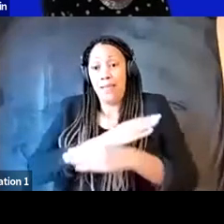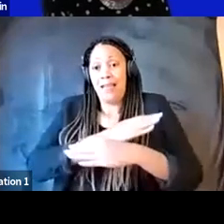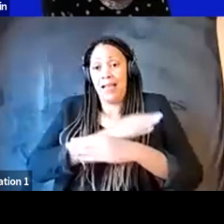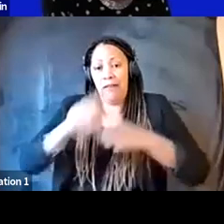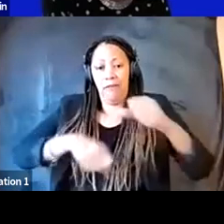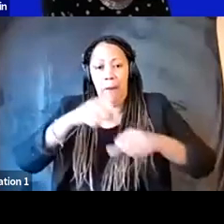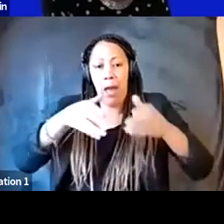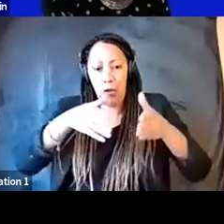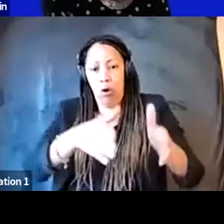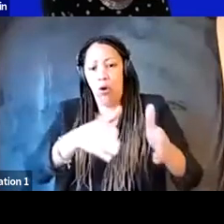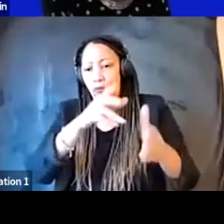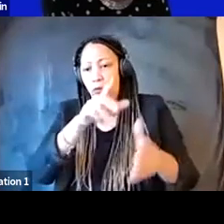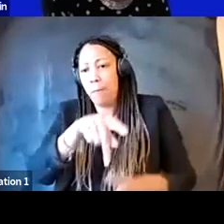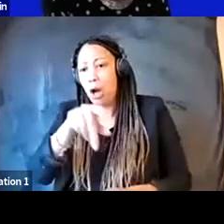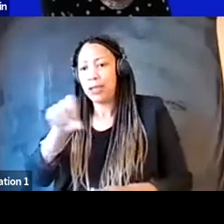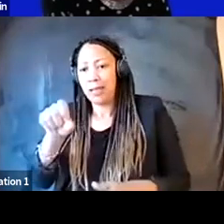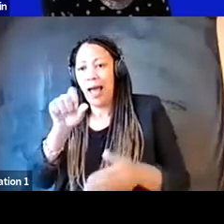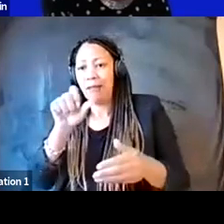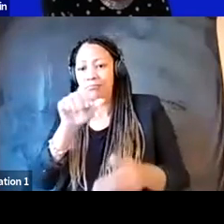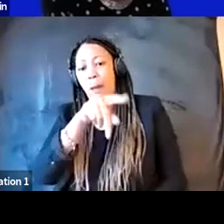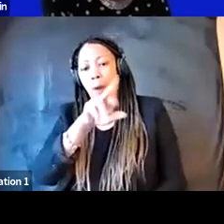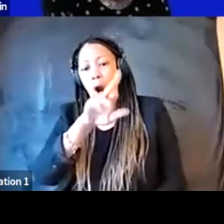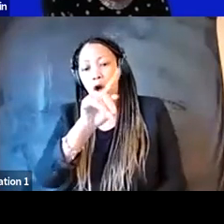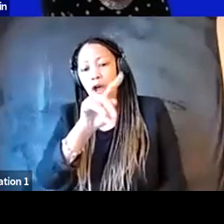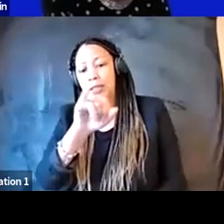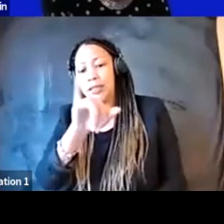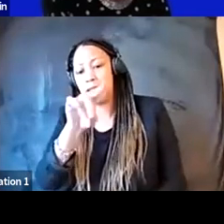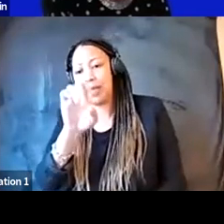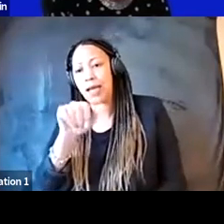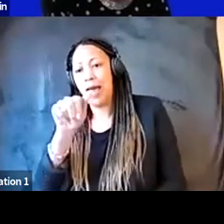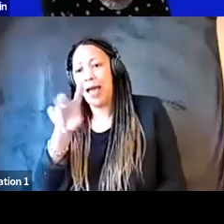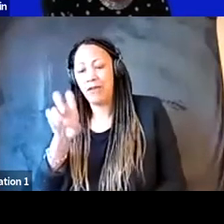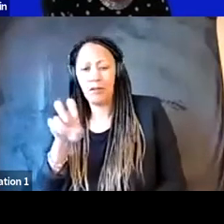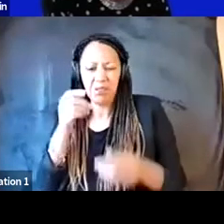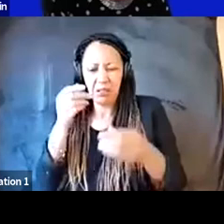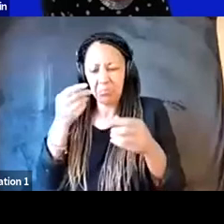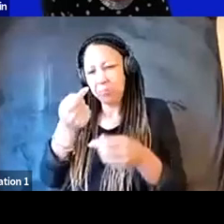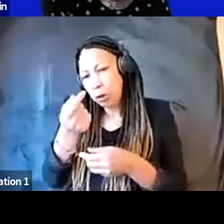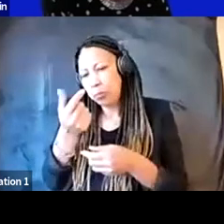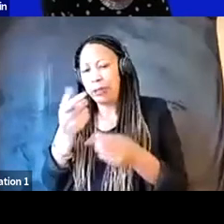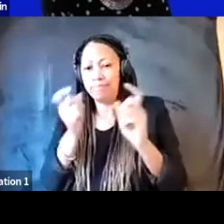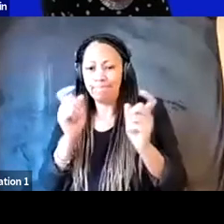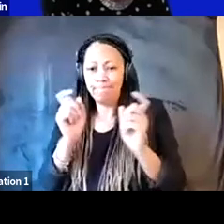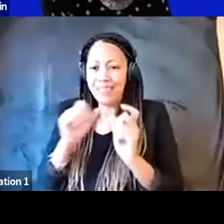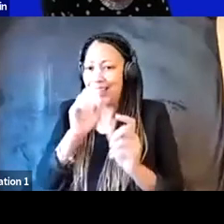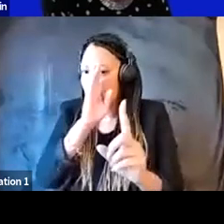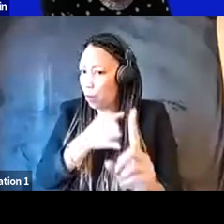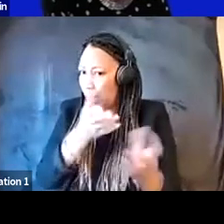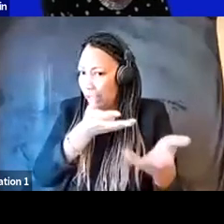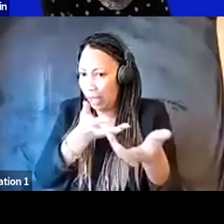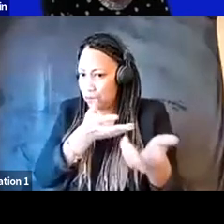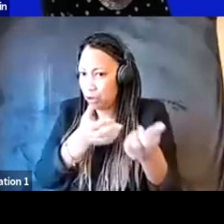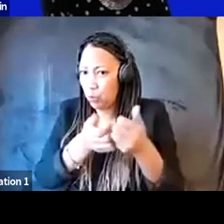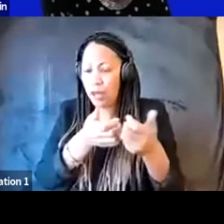Avenue across from the site with, I think, some minor rearrangements of flows around the circle. We have not had direct engagement with the